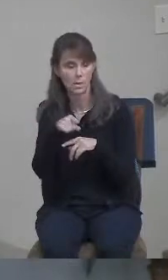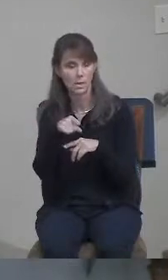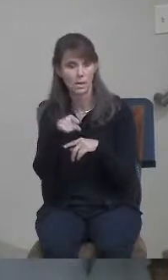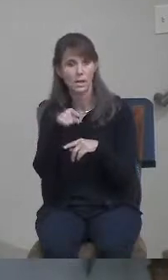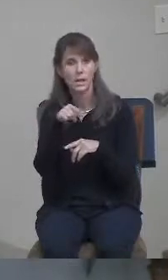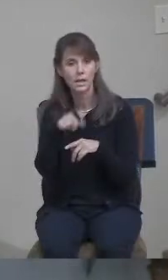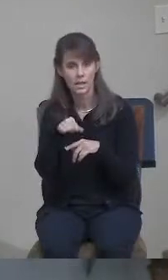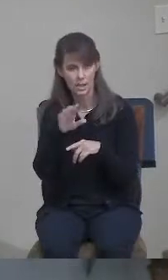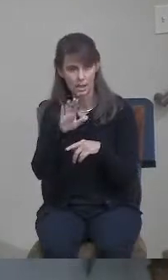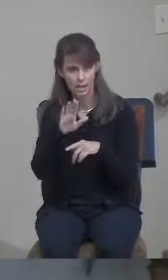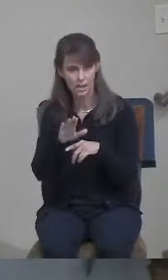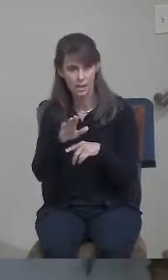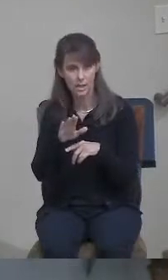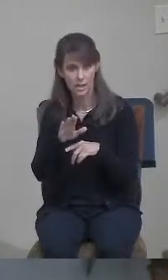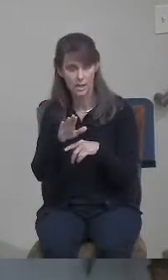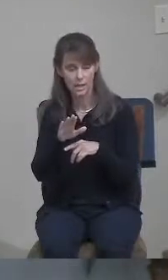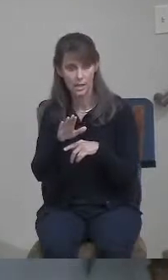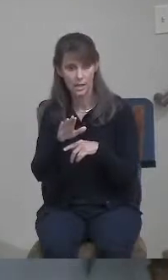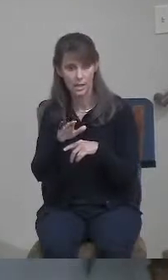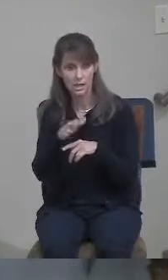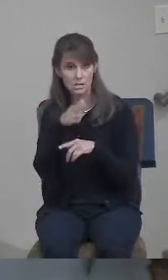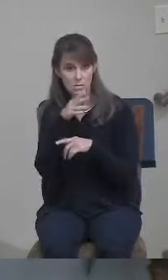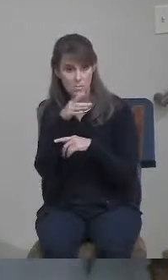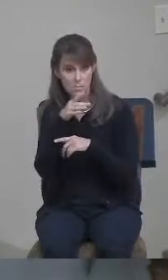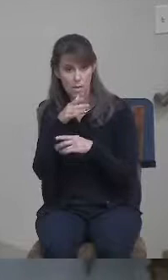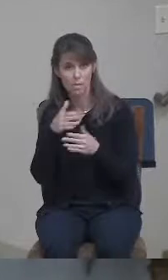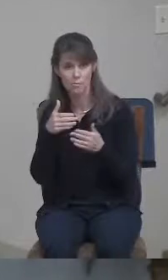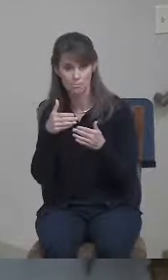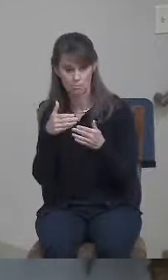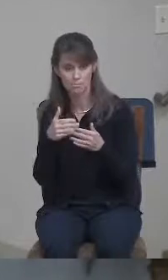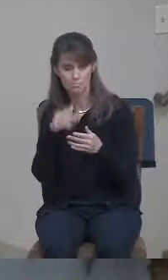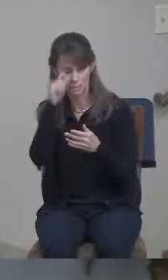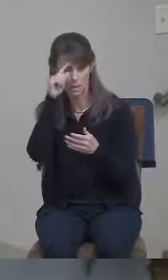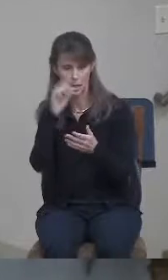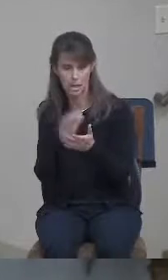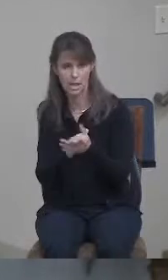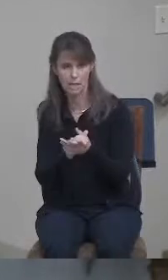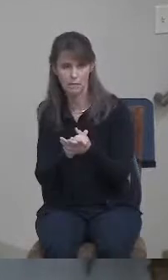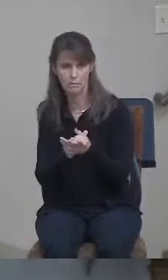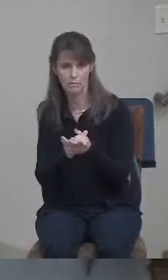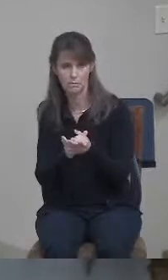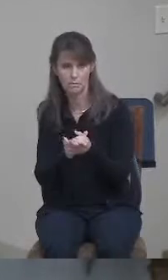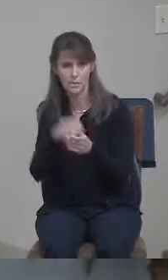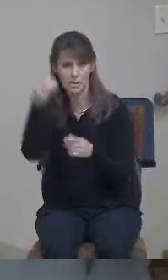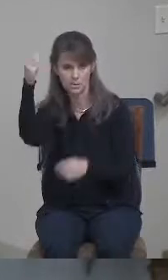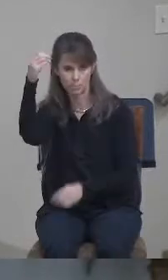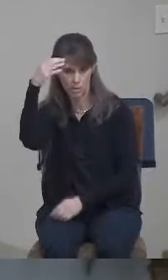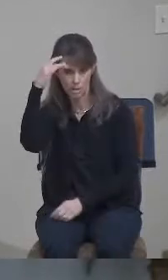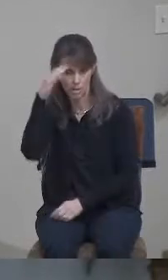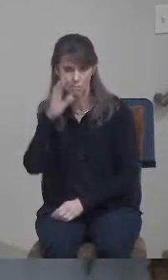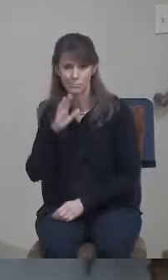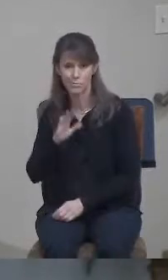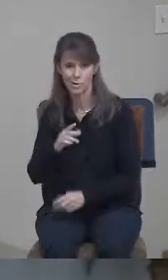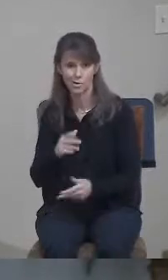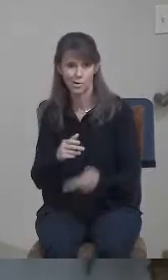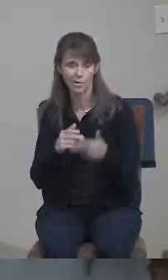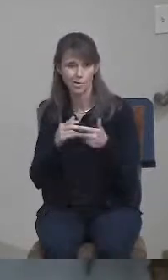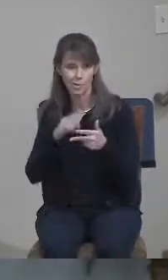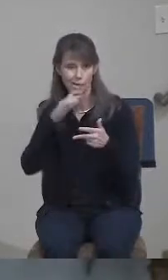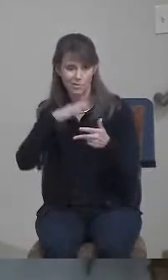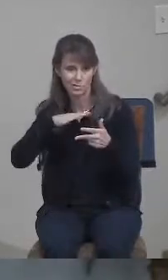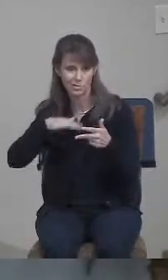Light Congregationalist who believed in sprinkling. She had her 3 children sprinkled, and Elias shared this